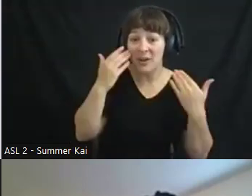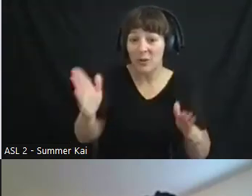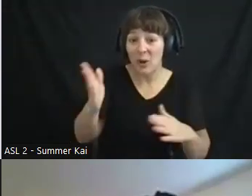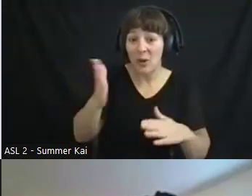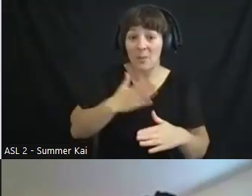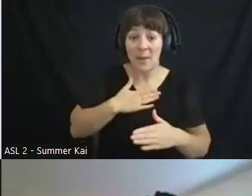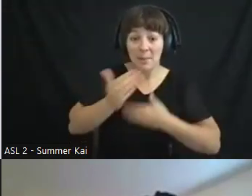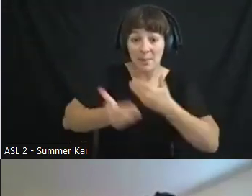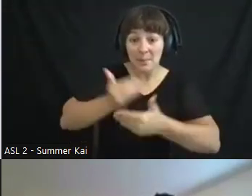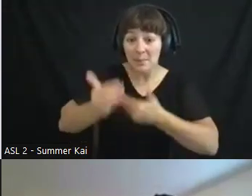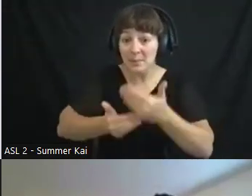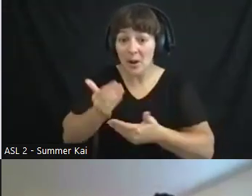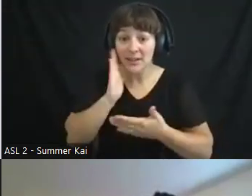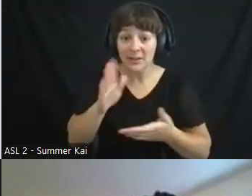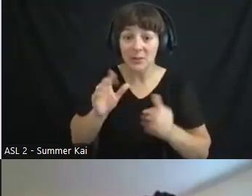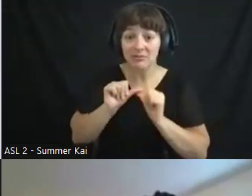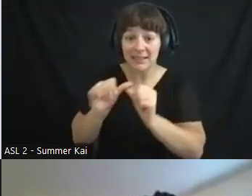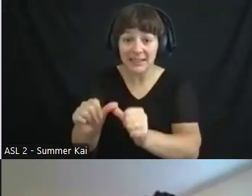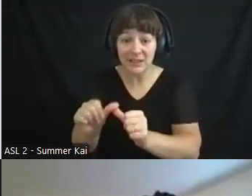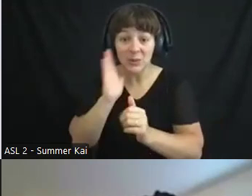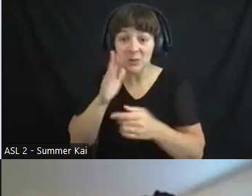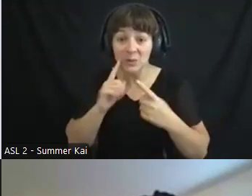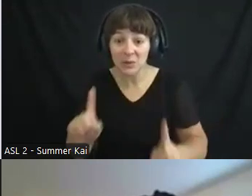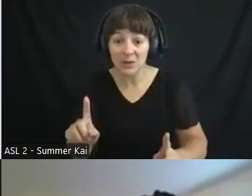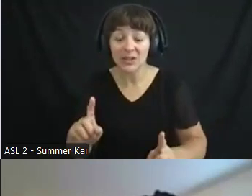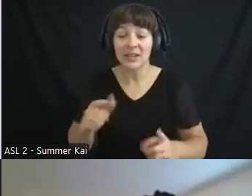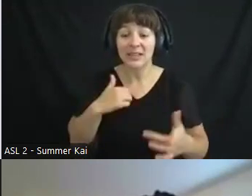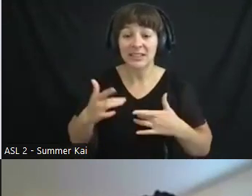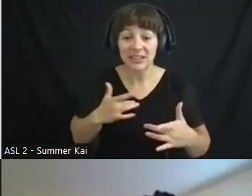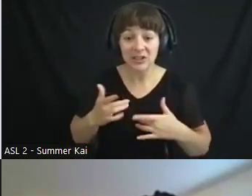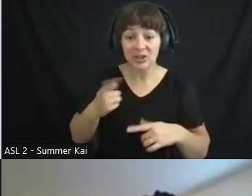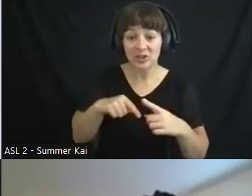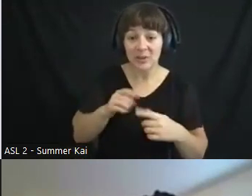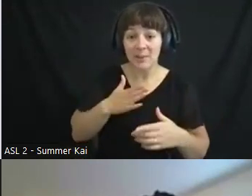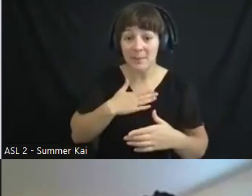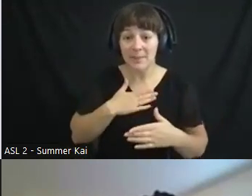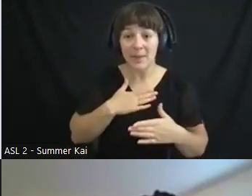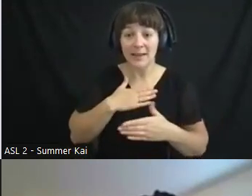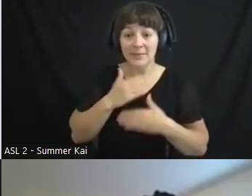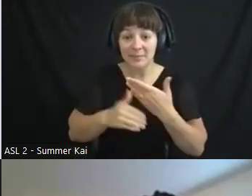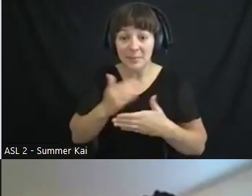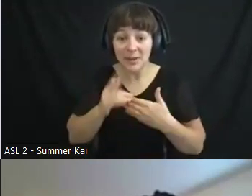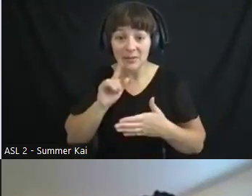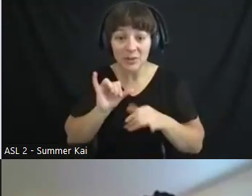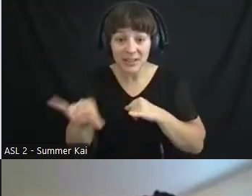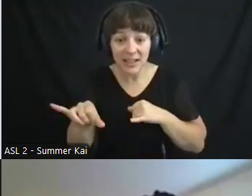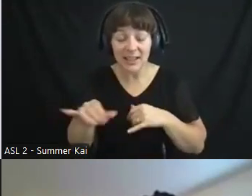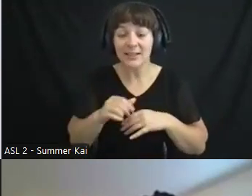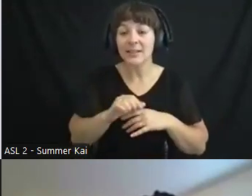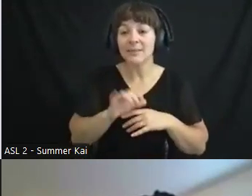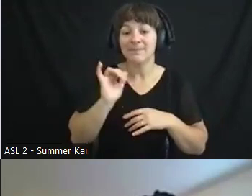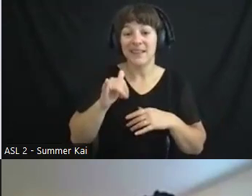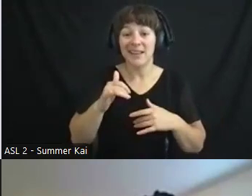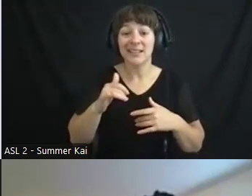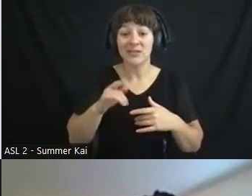their processes in order to continue to work. And so I'm really concerned, and I think it's another argument that we could discuss with